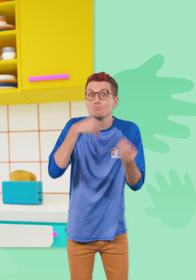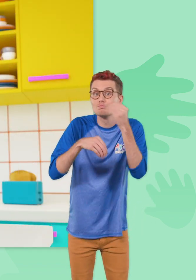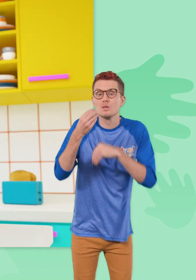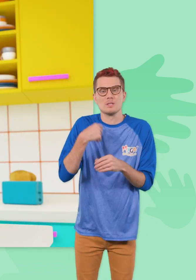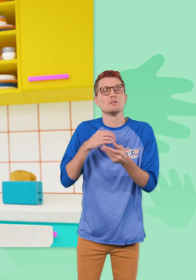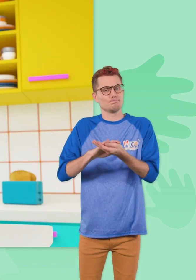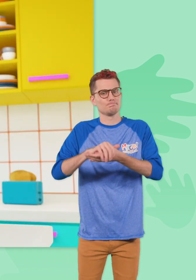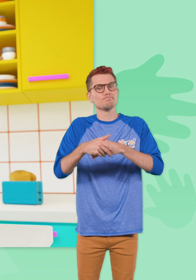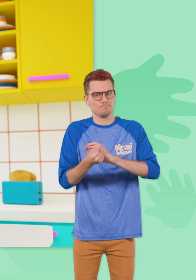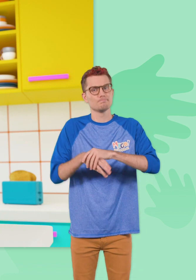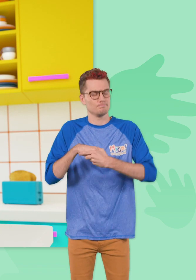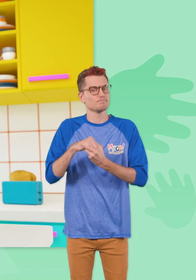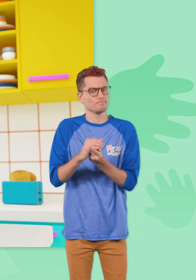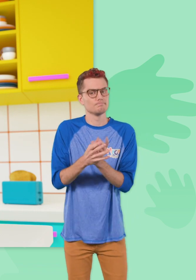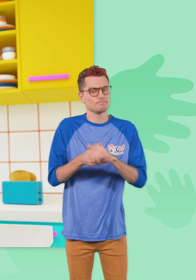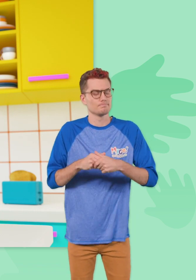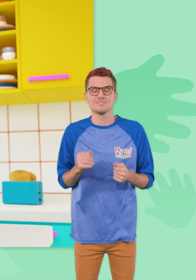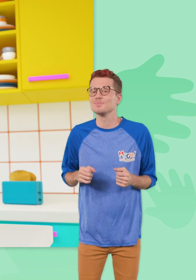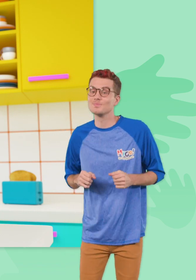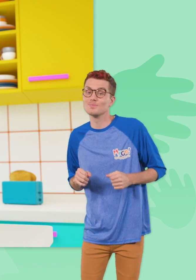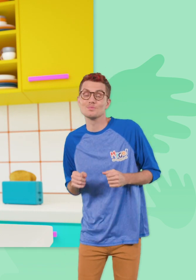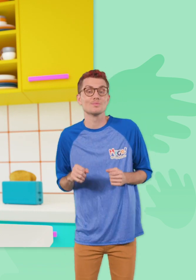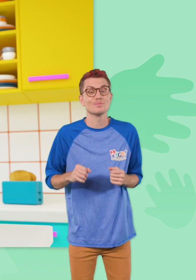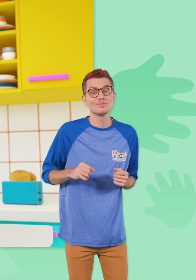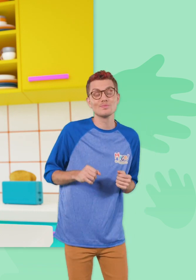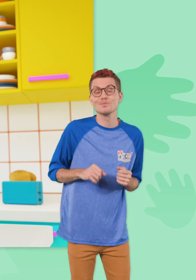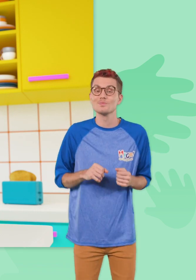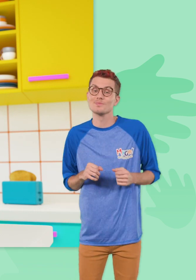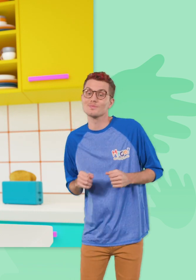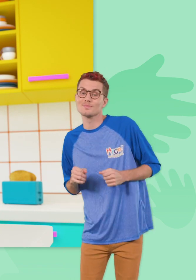Time to eat, I wash my hands.